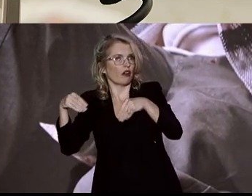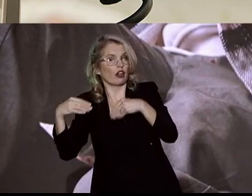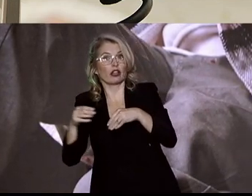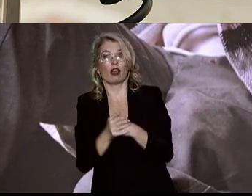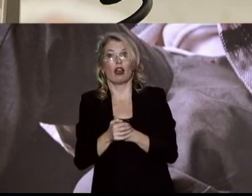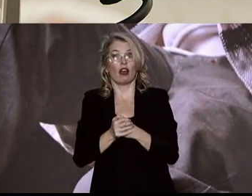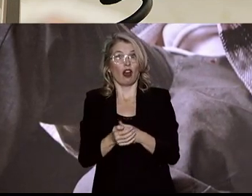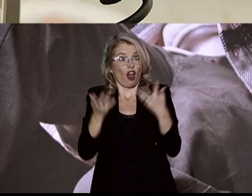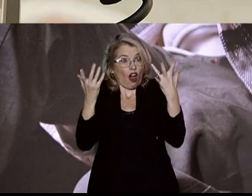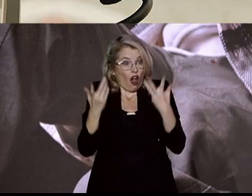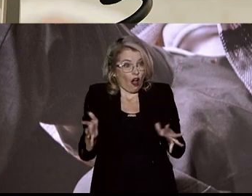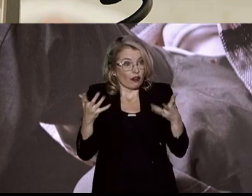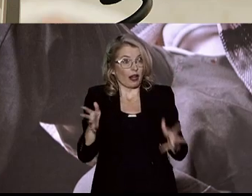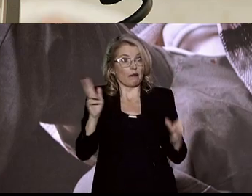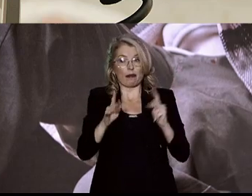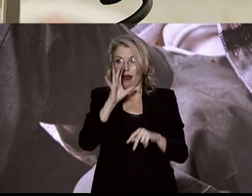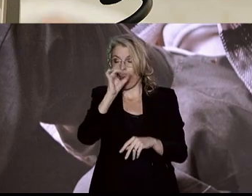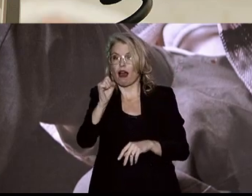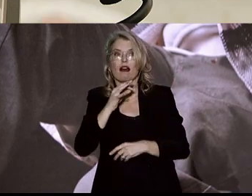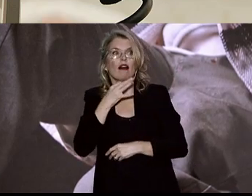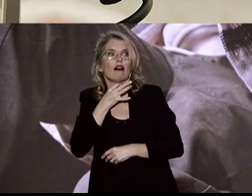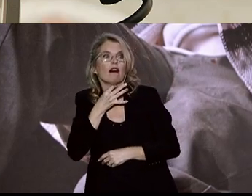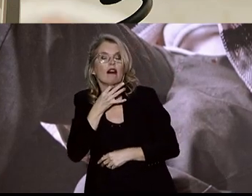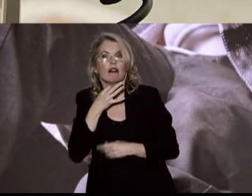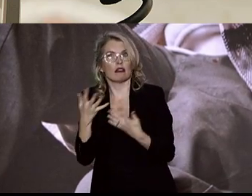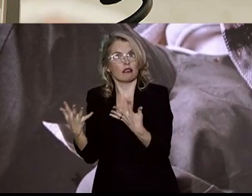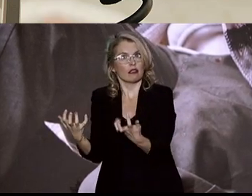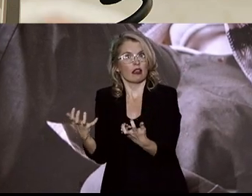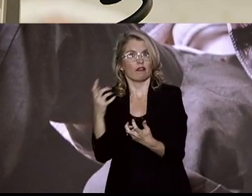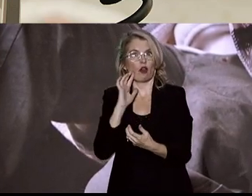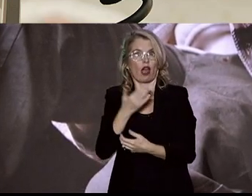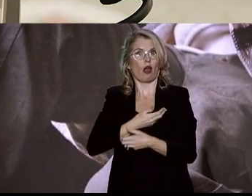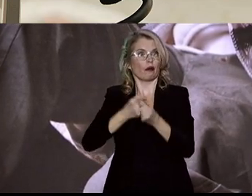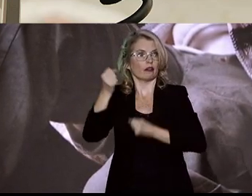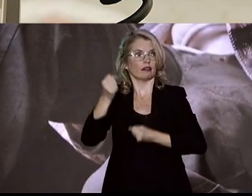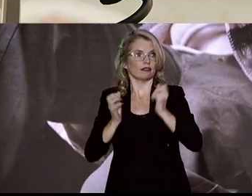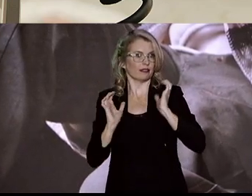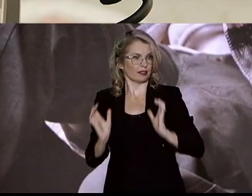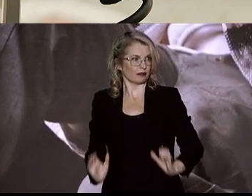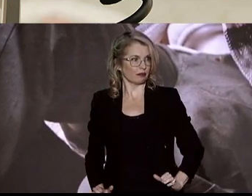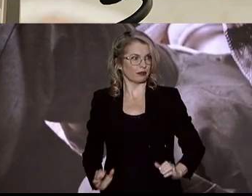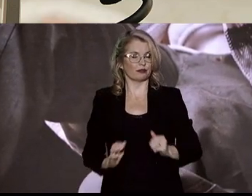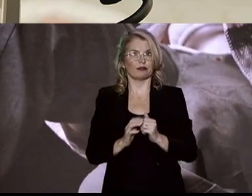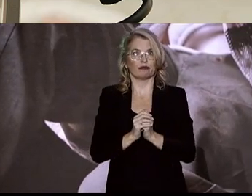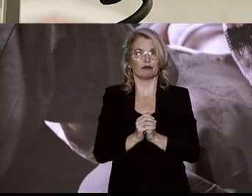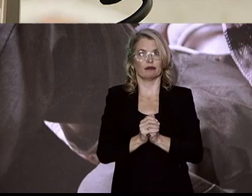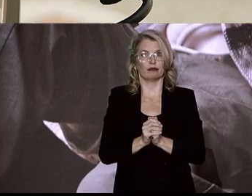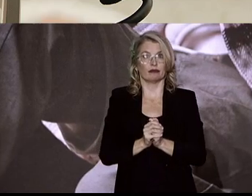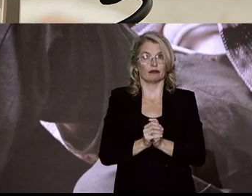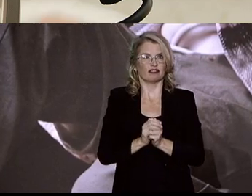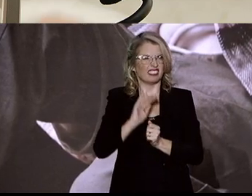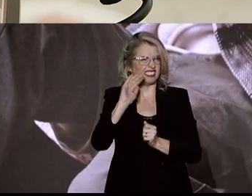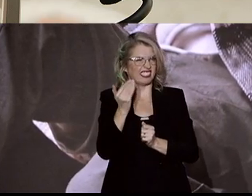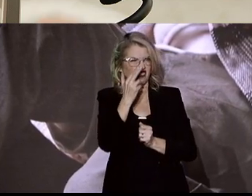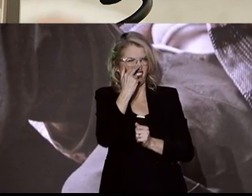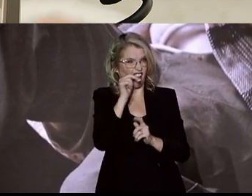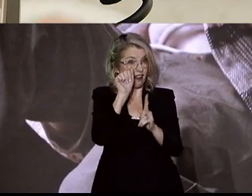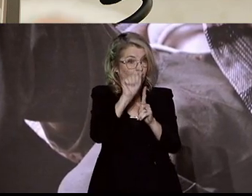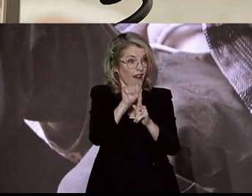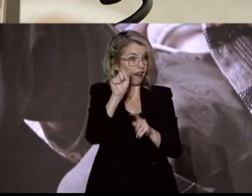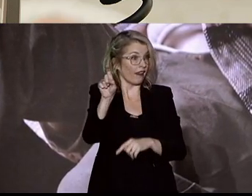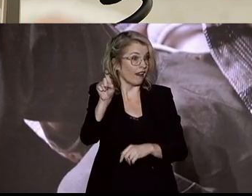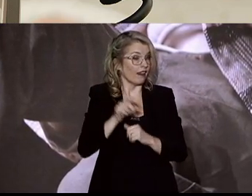already generating considerable interest among our automotive customers. It sounds like a fun